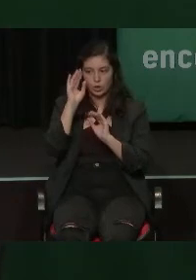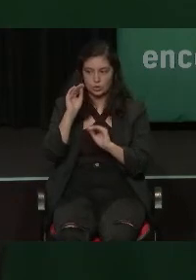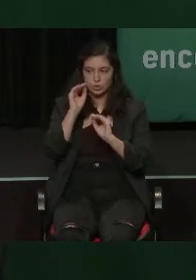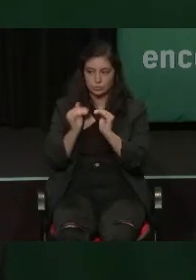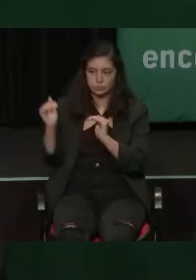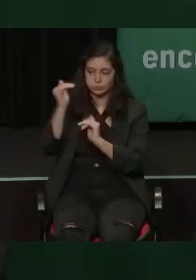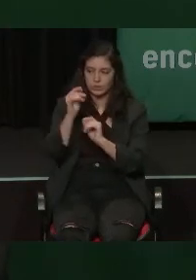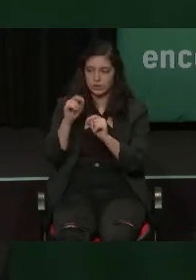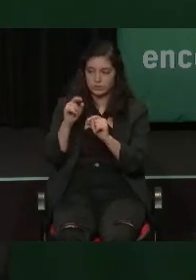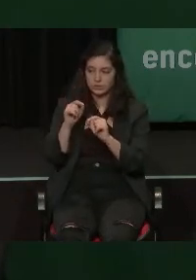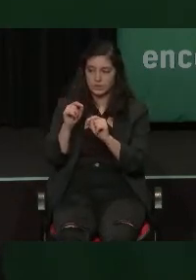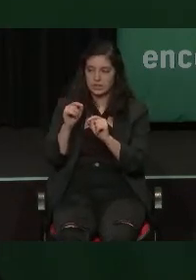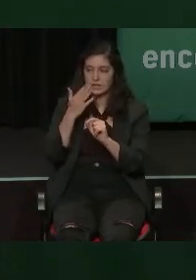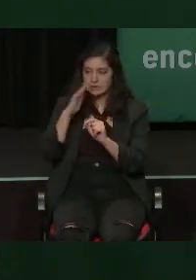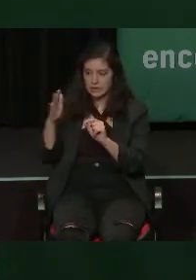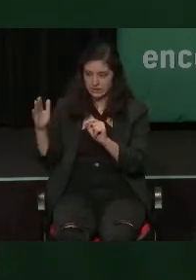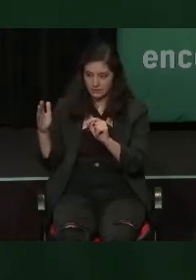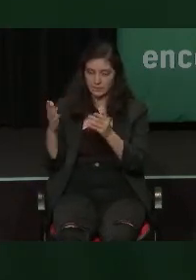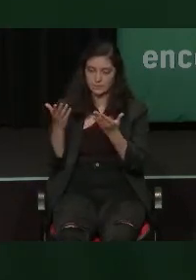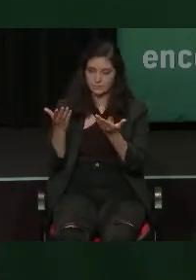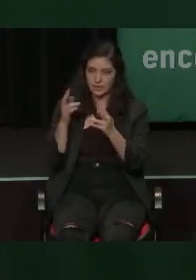and Scientific Research,